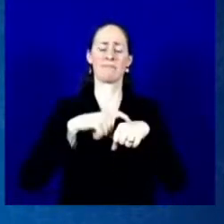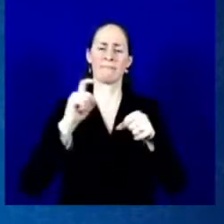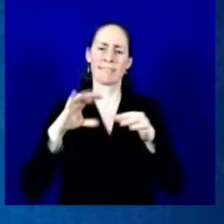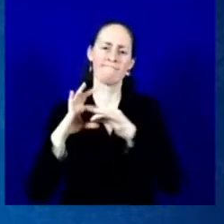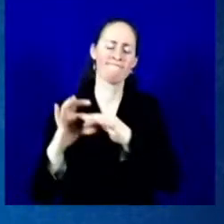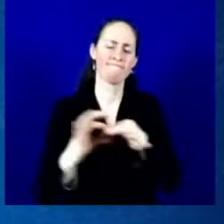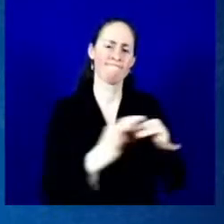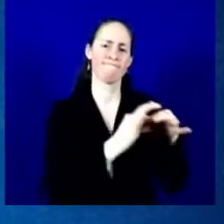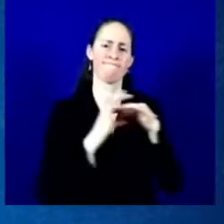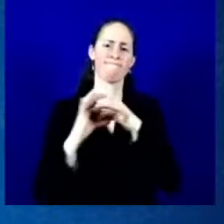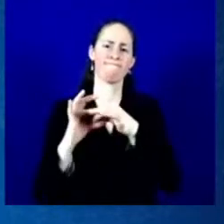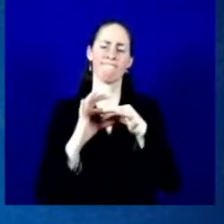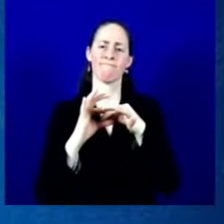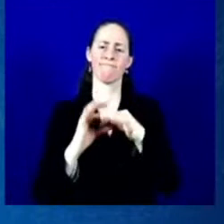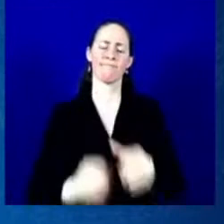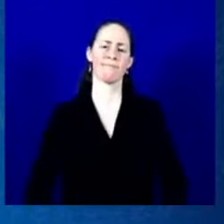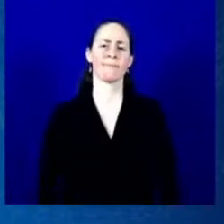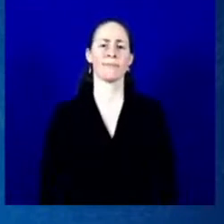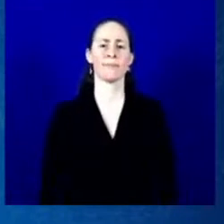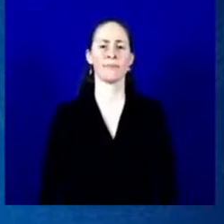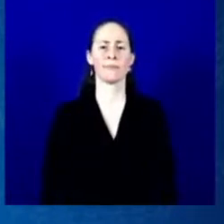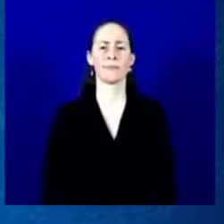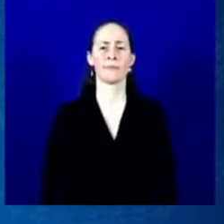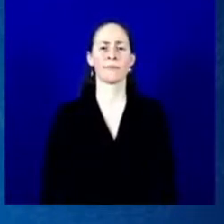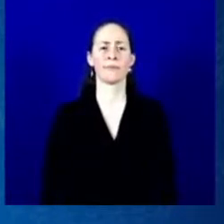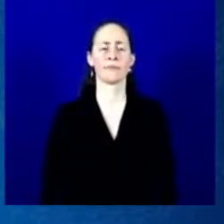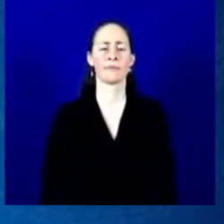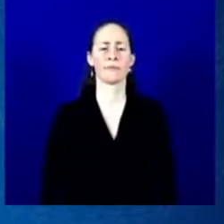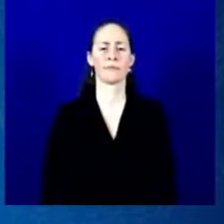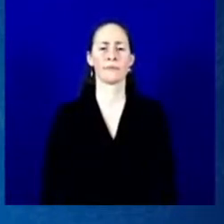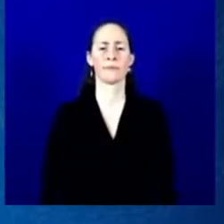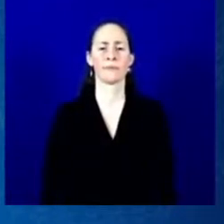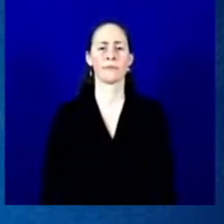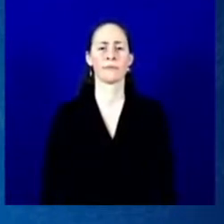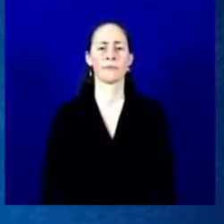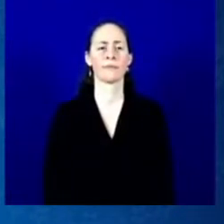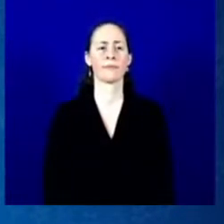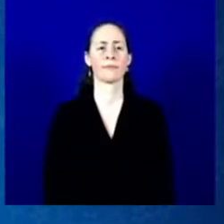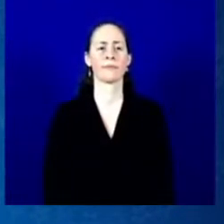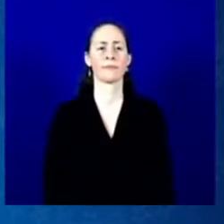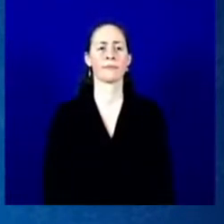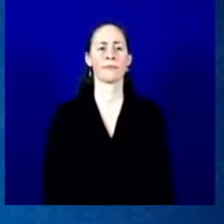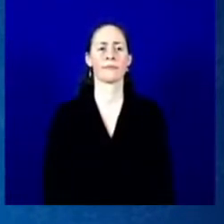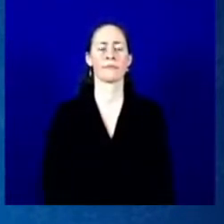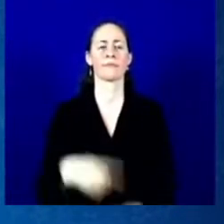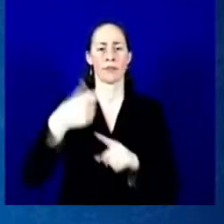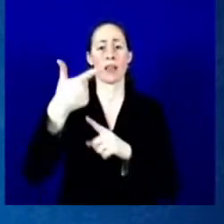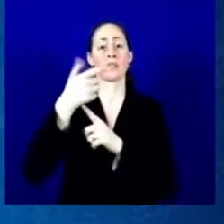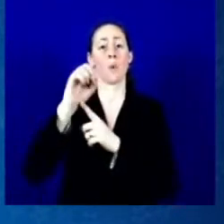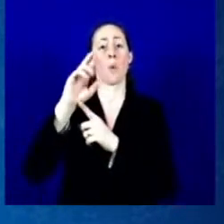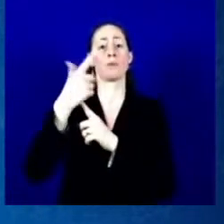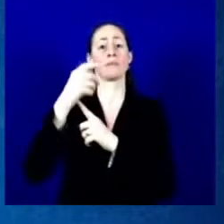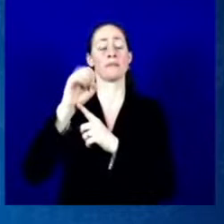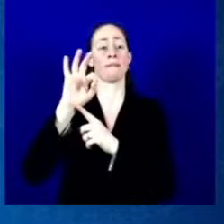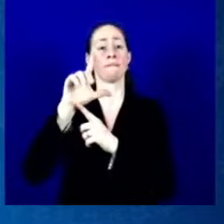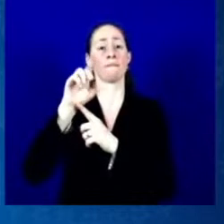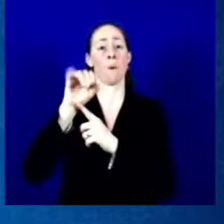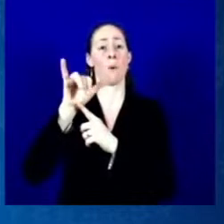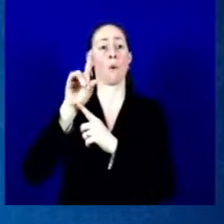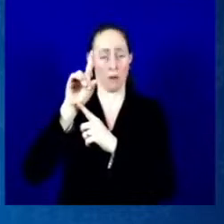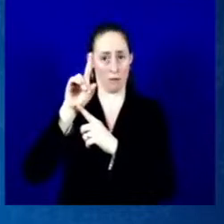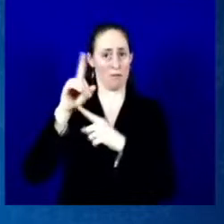I spoke with Gianna Floyd, George Floyd's young daughter. She's a little tyke, so I was kneeling down to talk to her